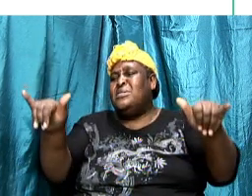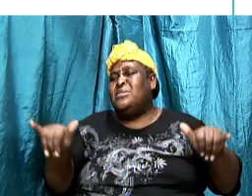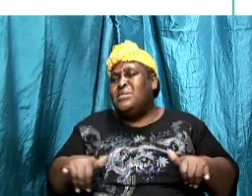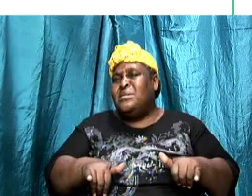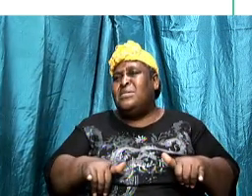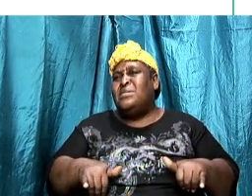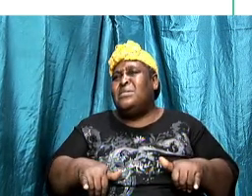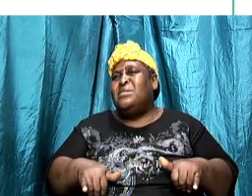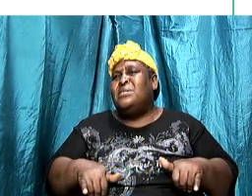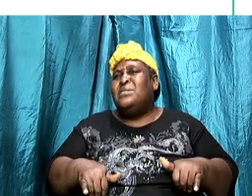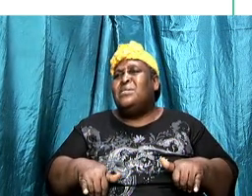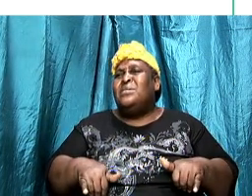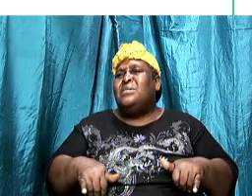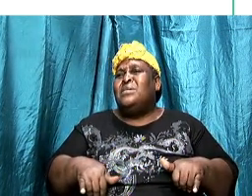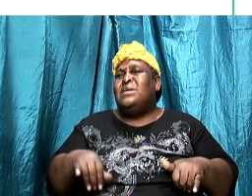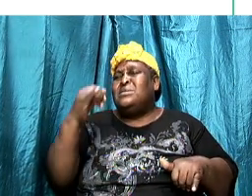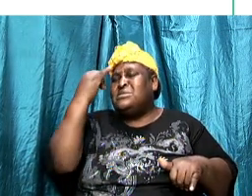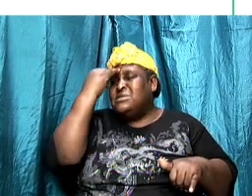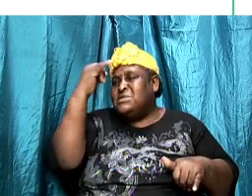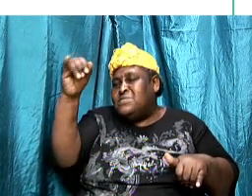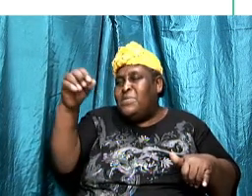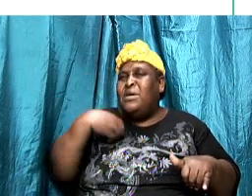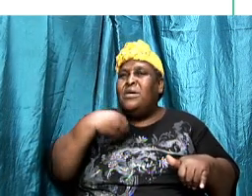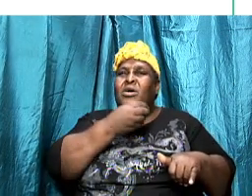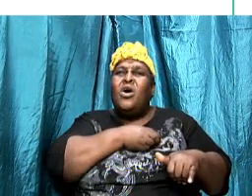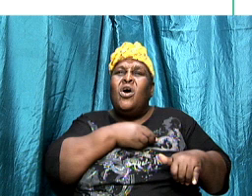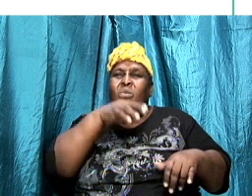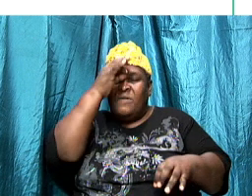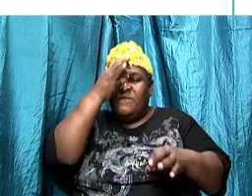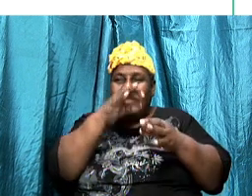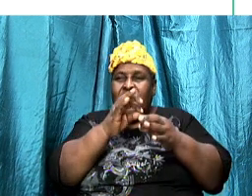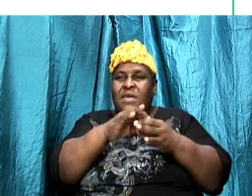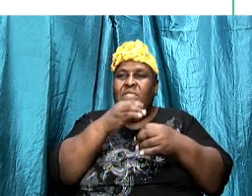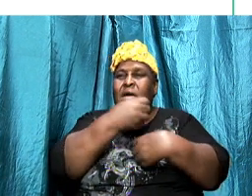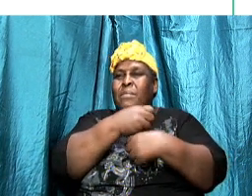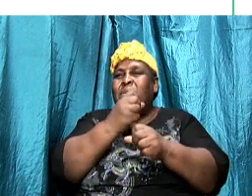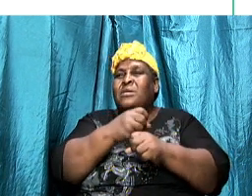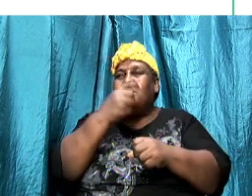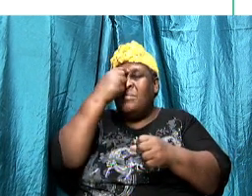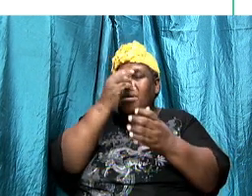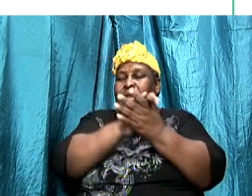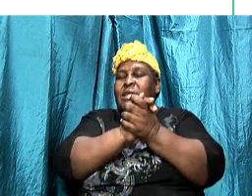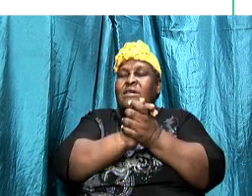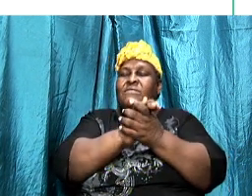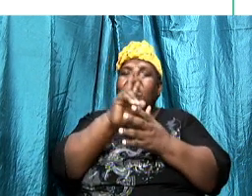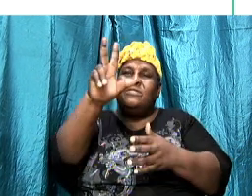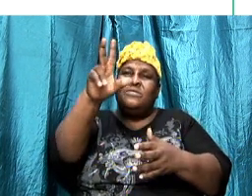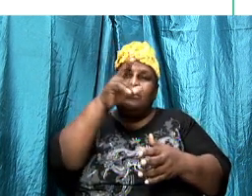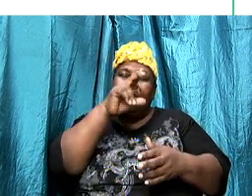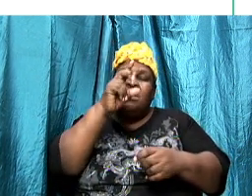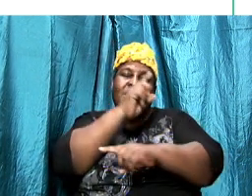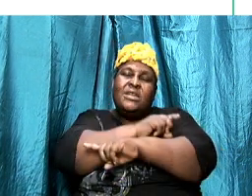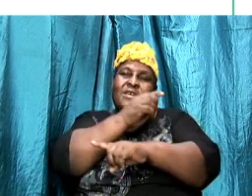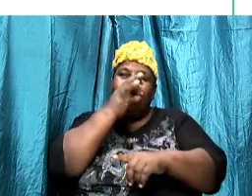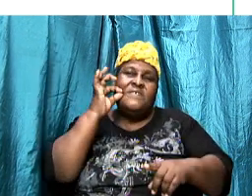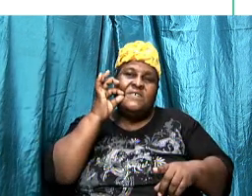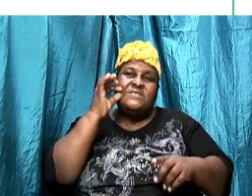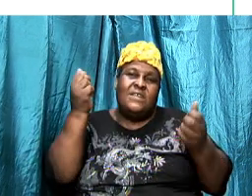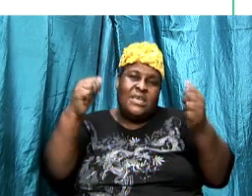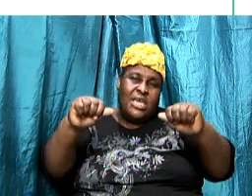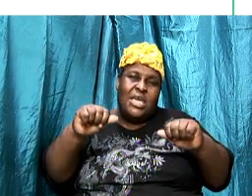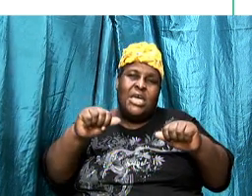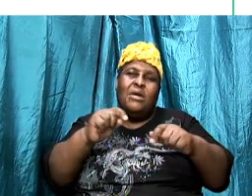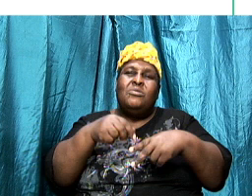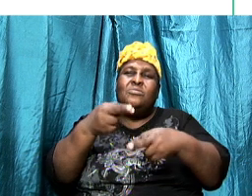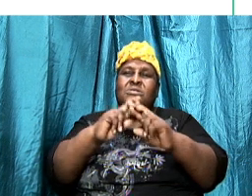just inspired our faith under God and let us believe. I went on 3 days fast and we were able to get the land, something that we have